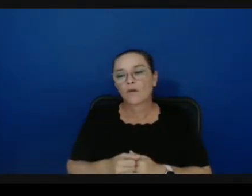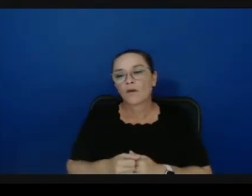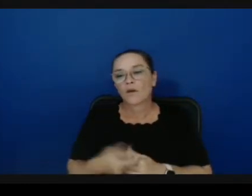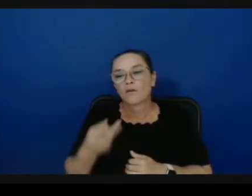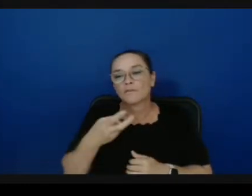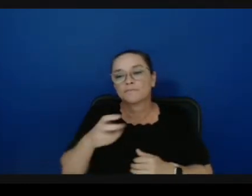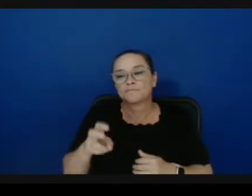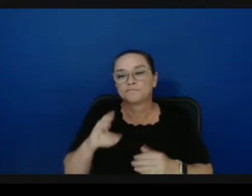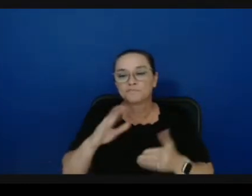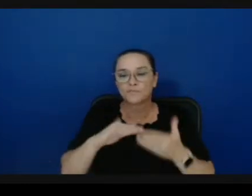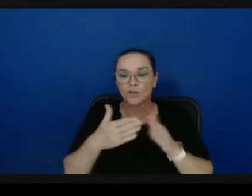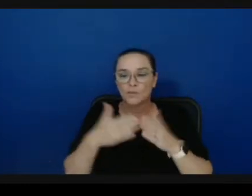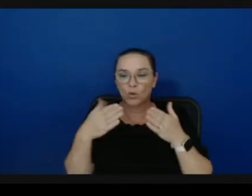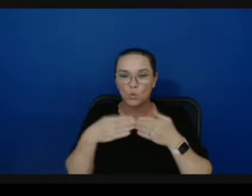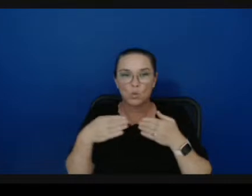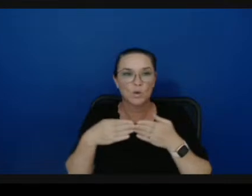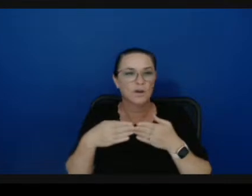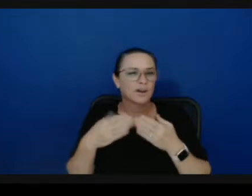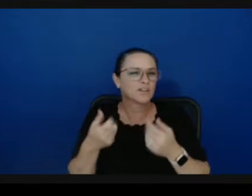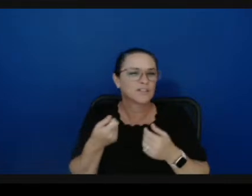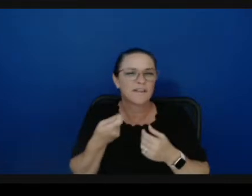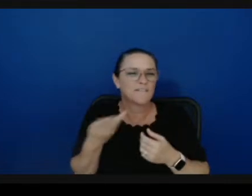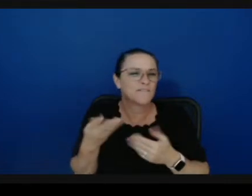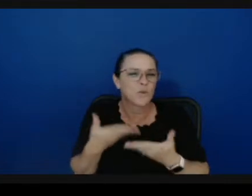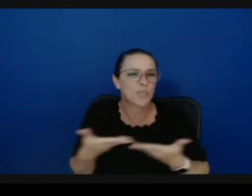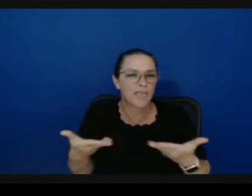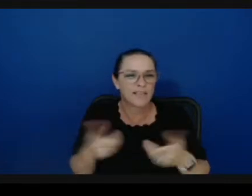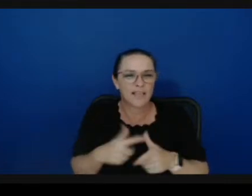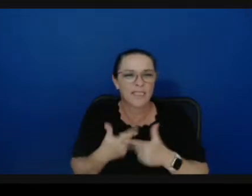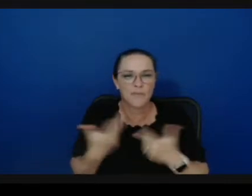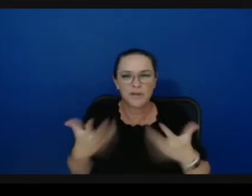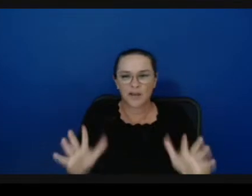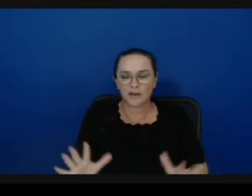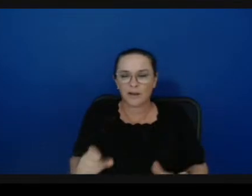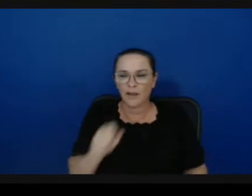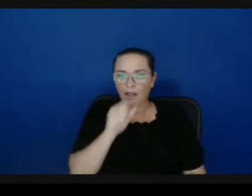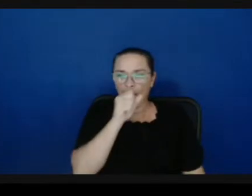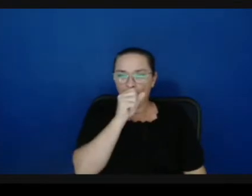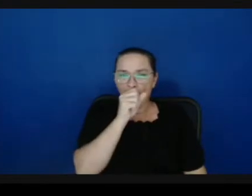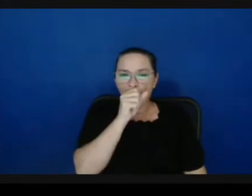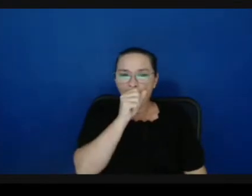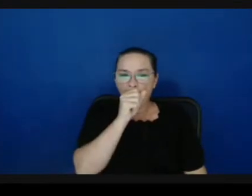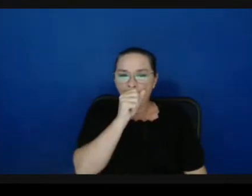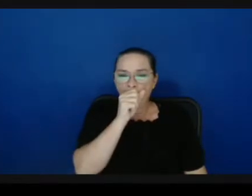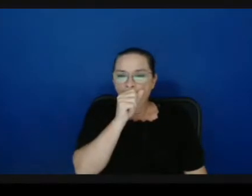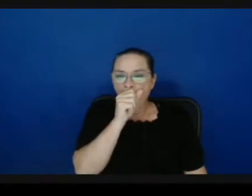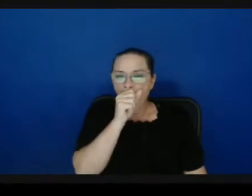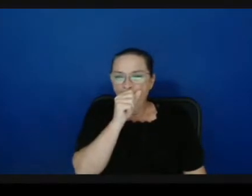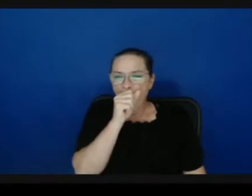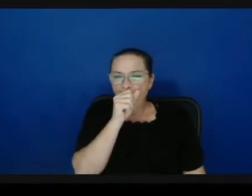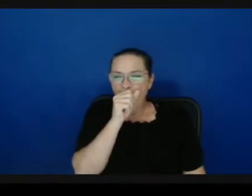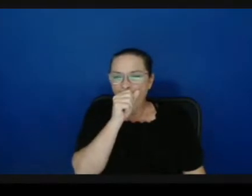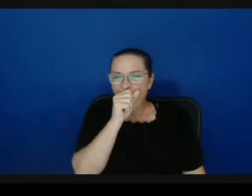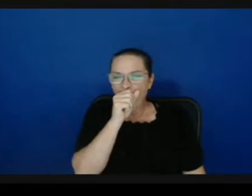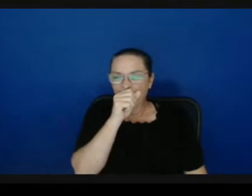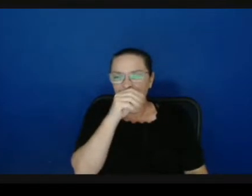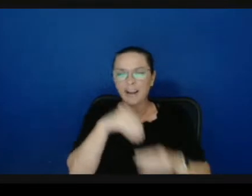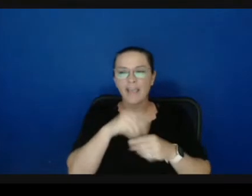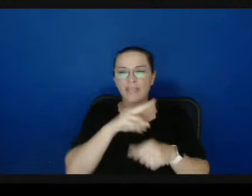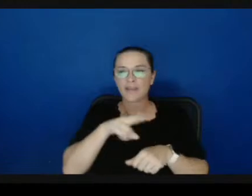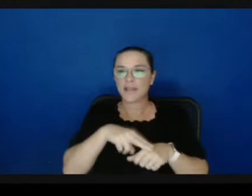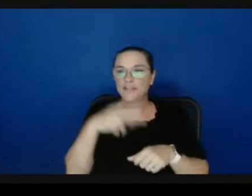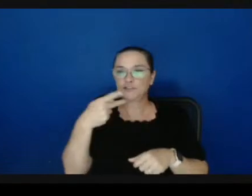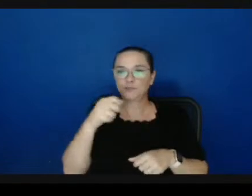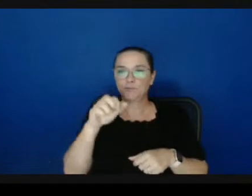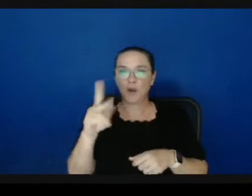corner, let's talk about a few minor things here and then wrap it up. So in the national park, there are still area